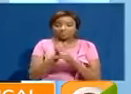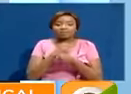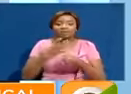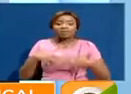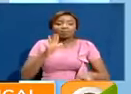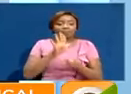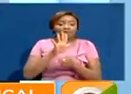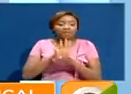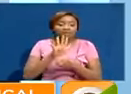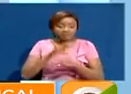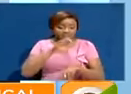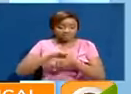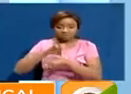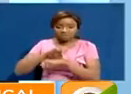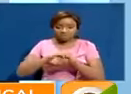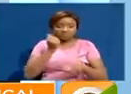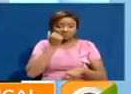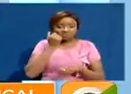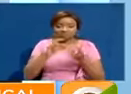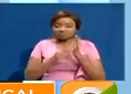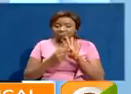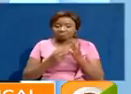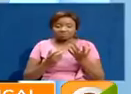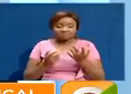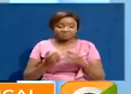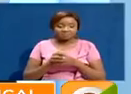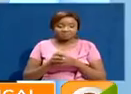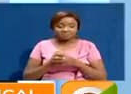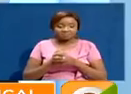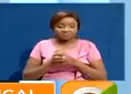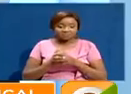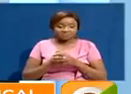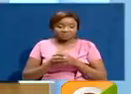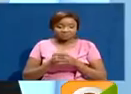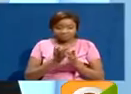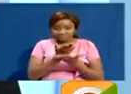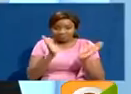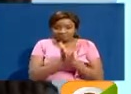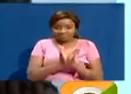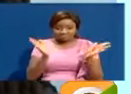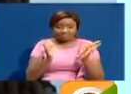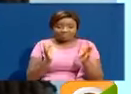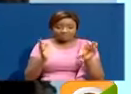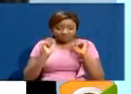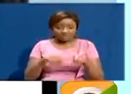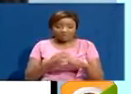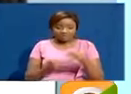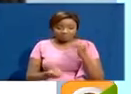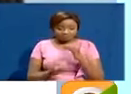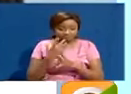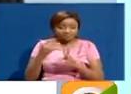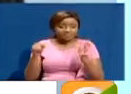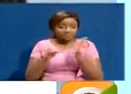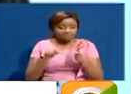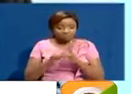the reduction in terms of adherence to the COVID-19 measures, and possibly the public have gotten into some sort of pandemic fatigue,